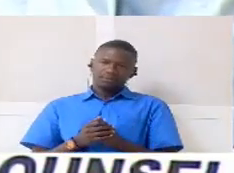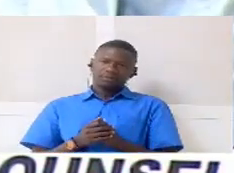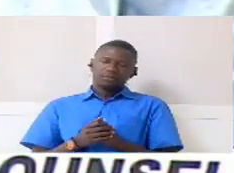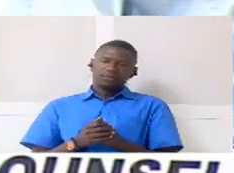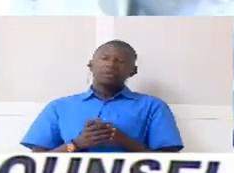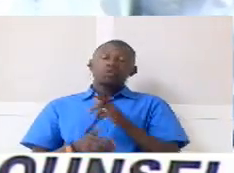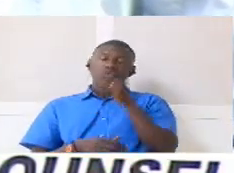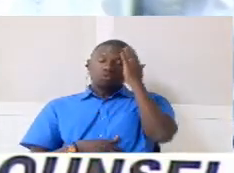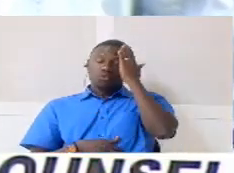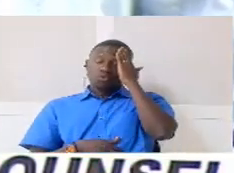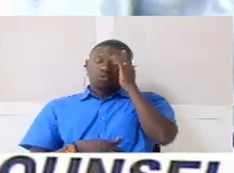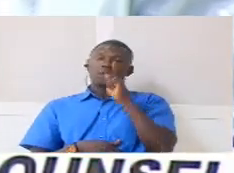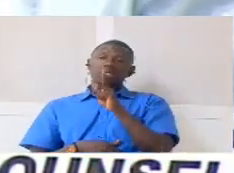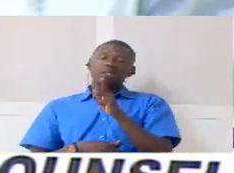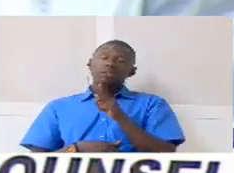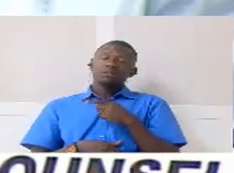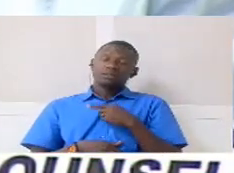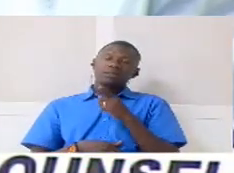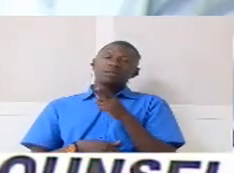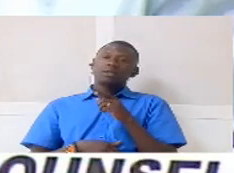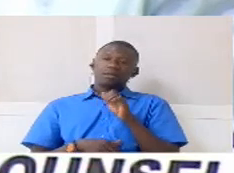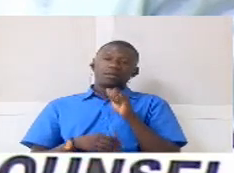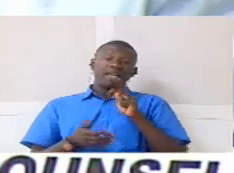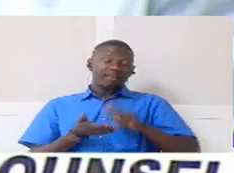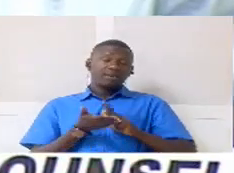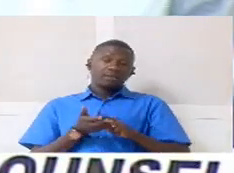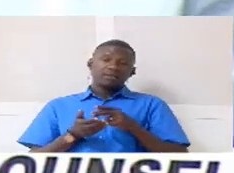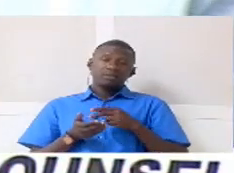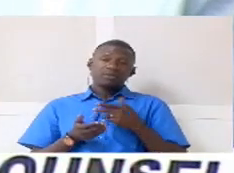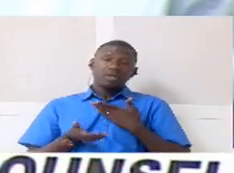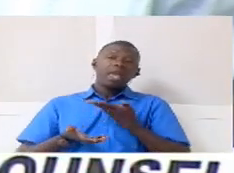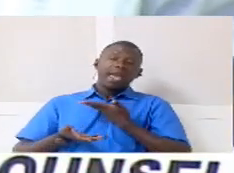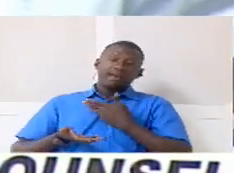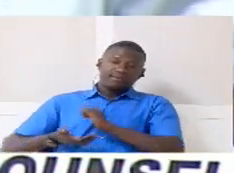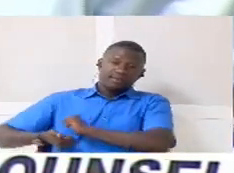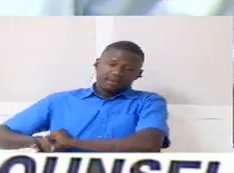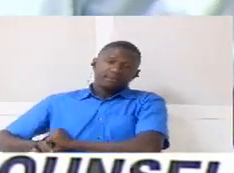So that brings me to the last point